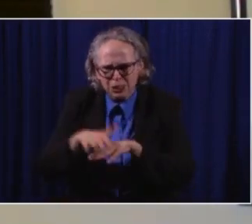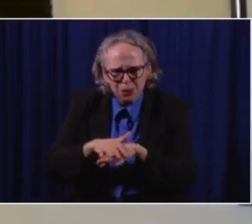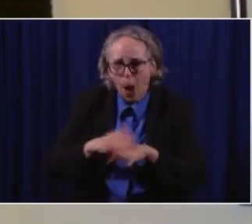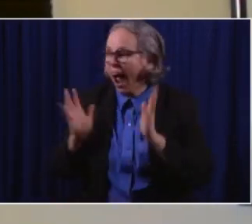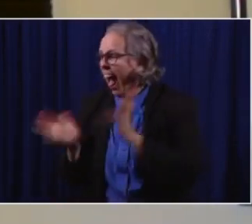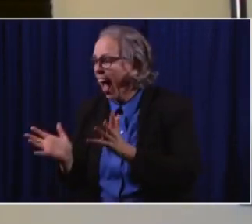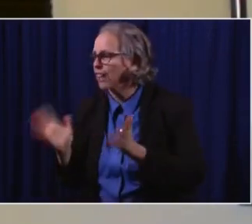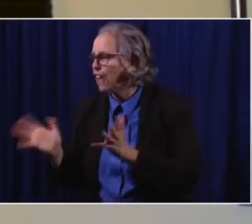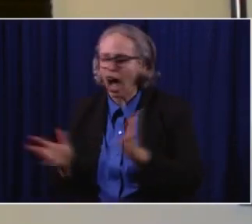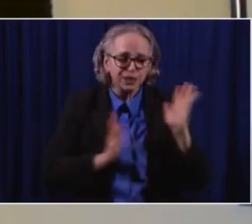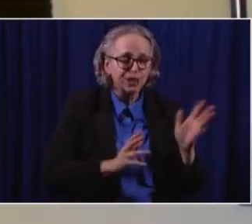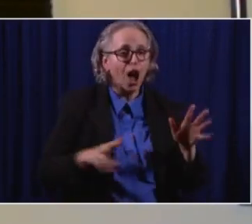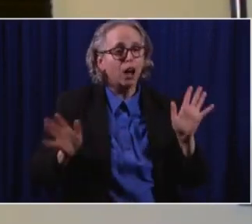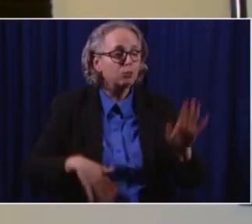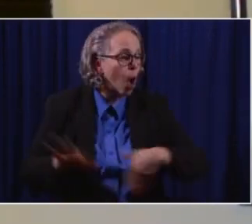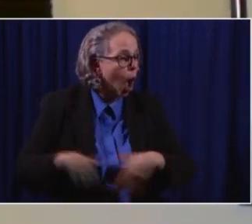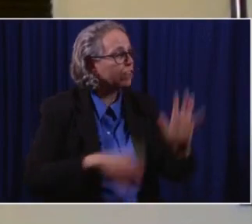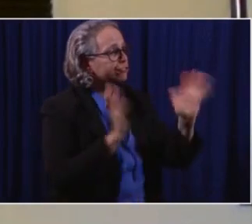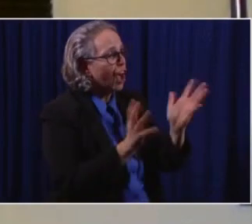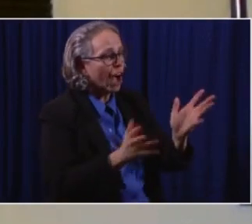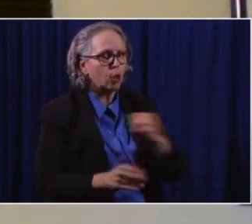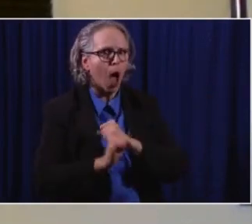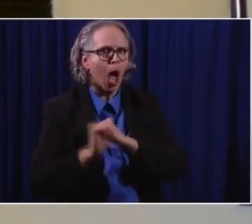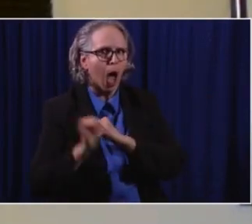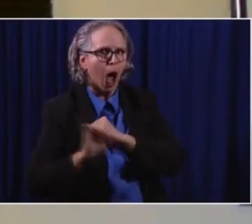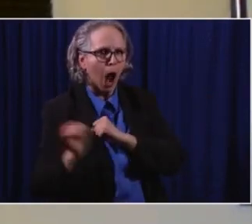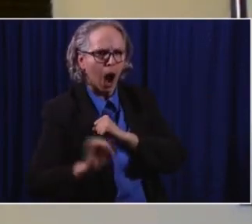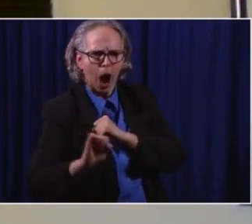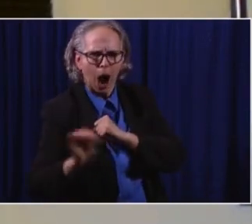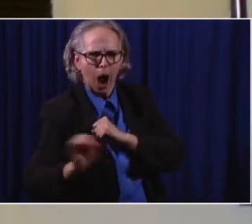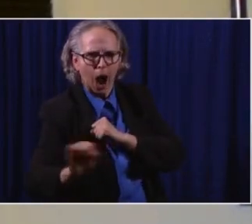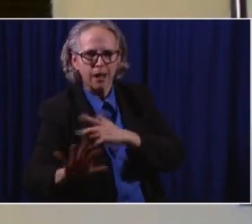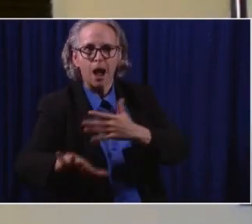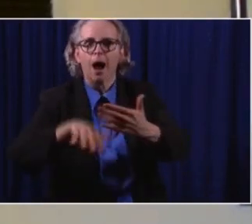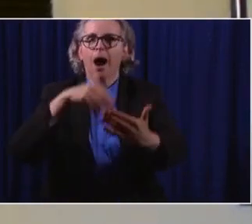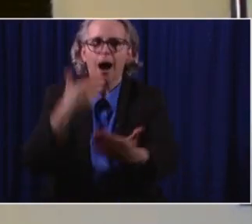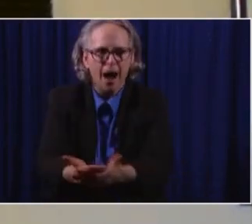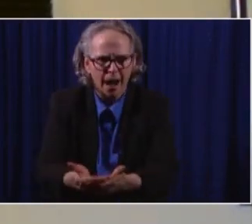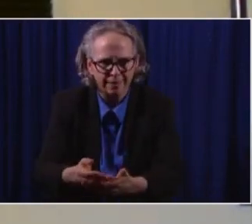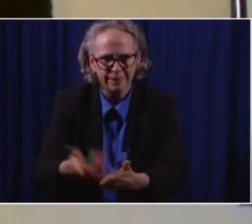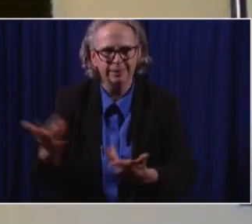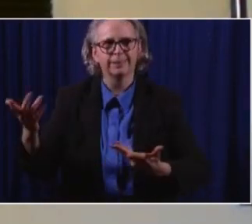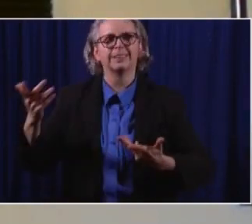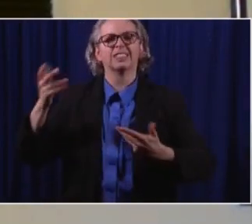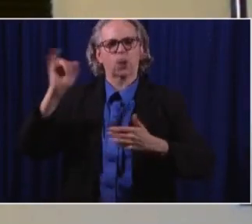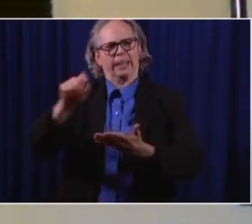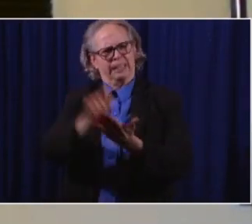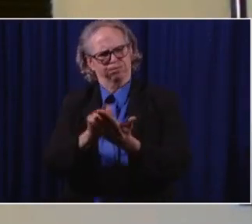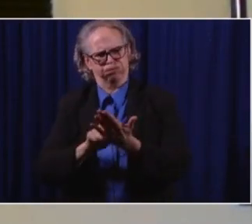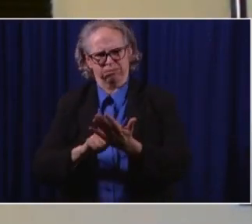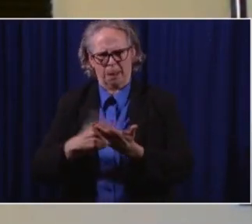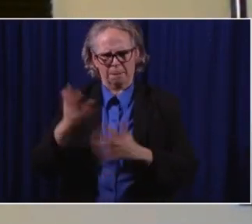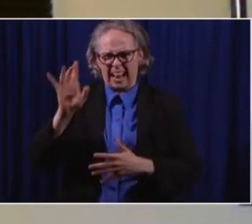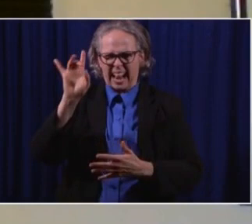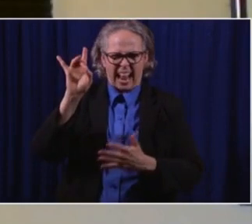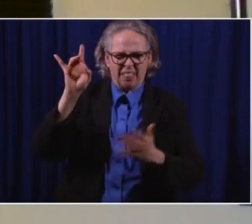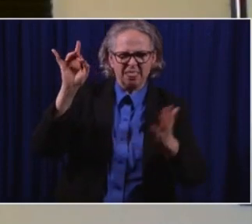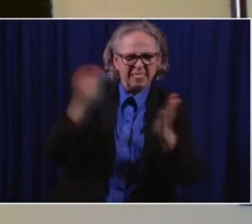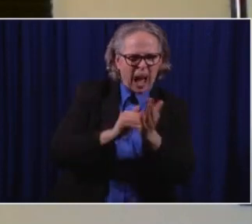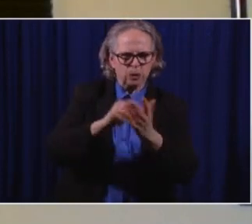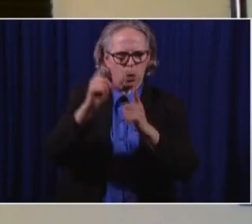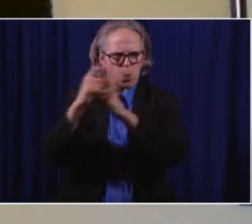And he had a speech all prepared. It was about 8,000 words long. And by the